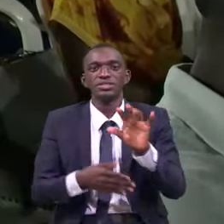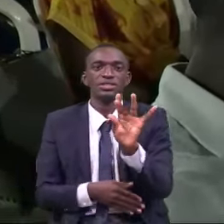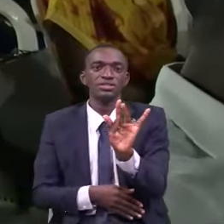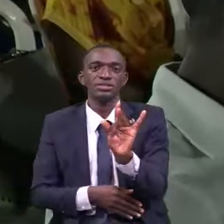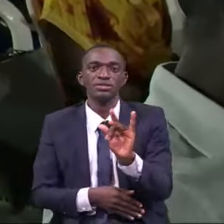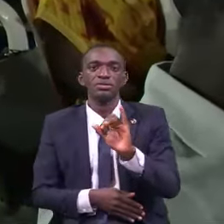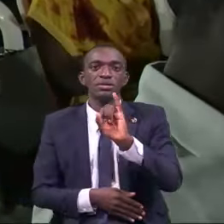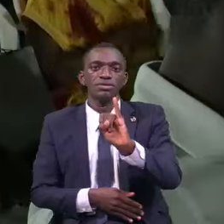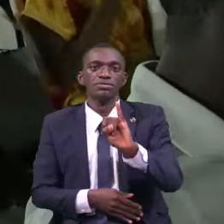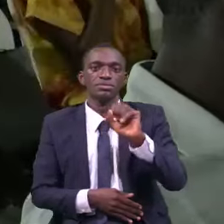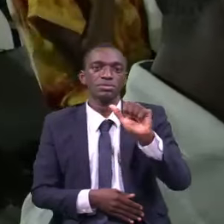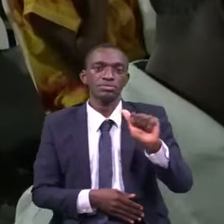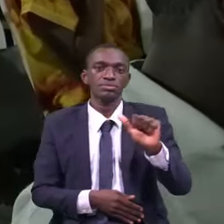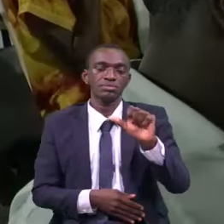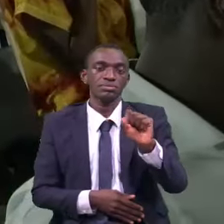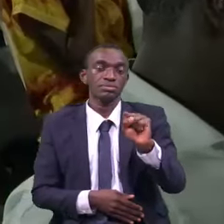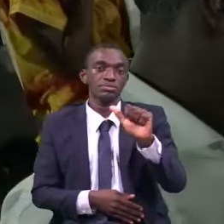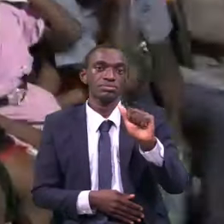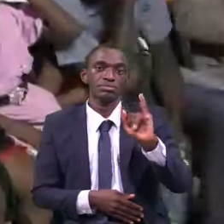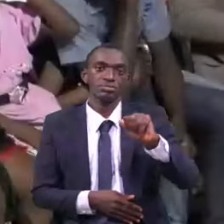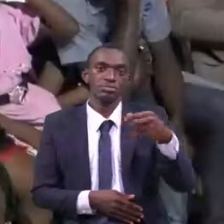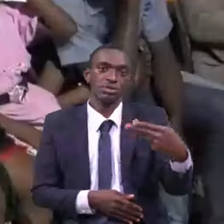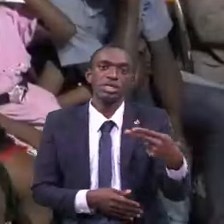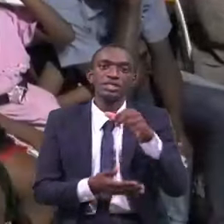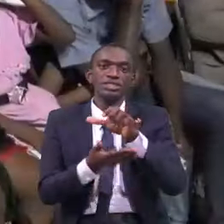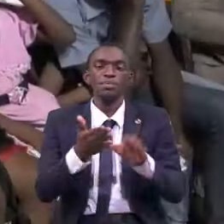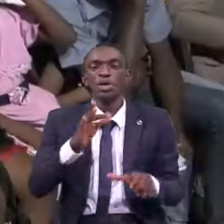Isaiah chapter 1 verse 18